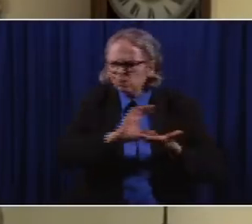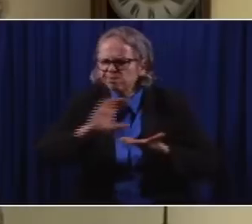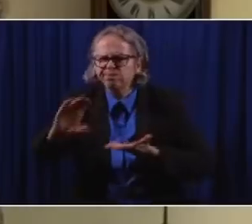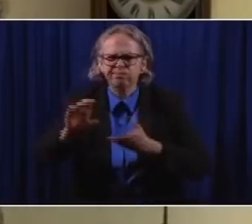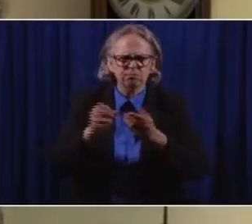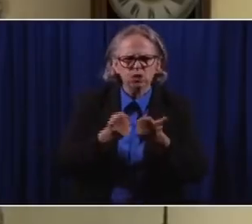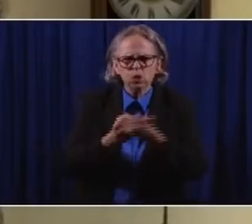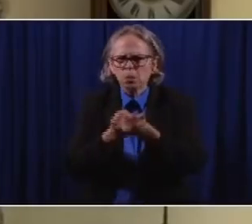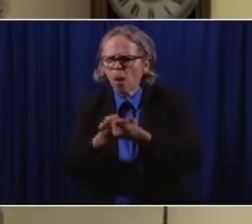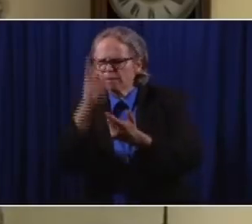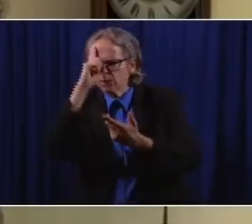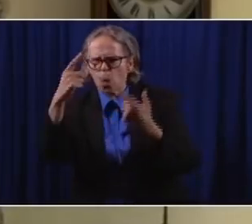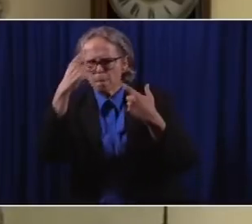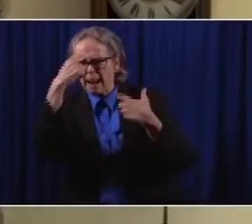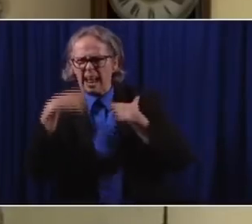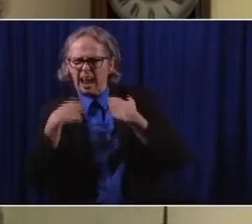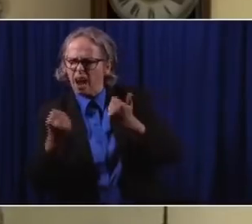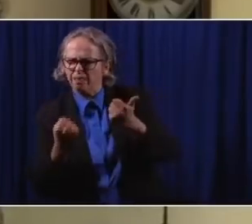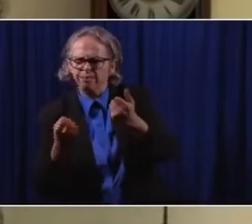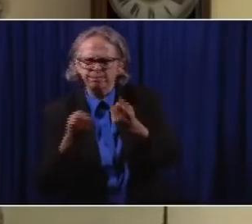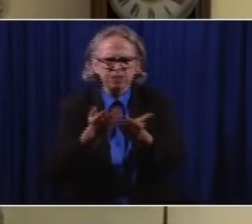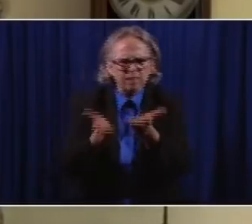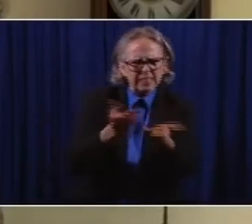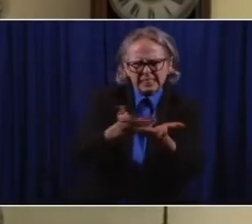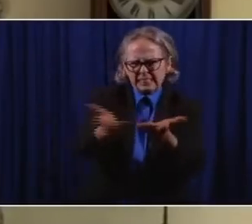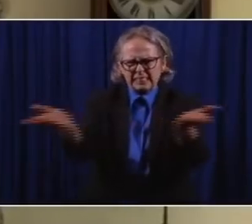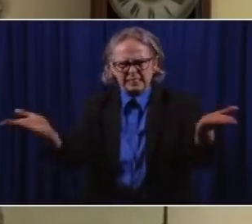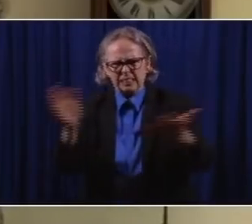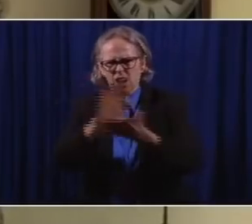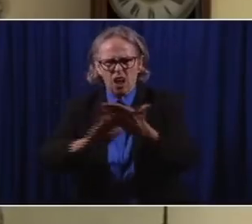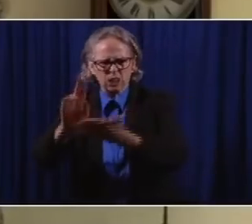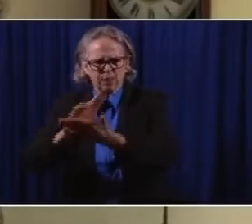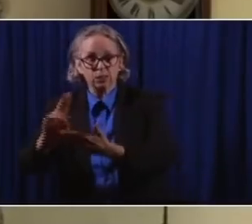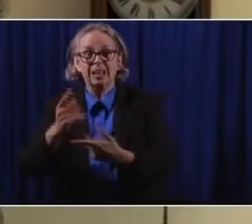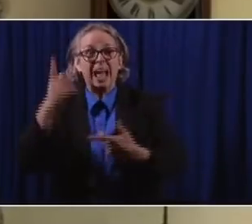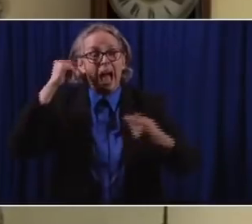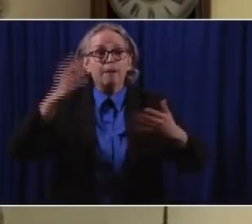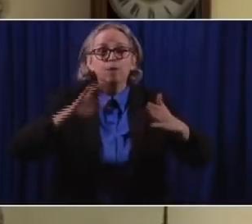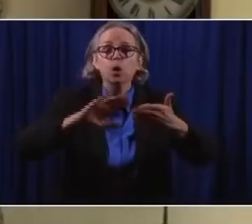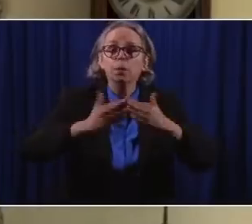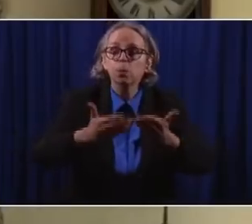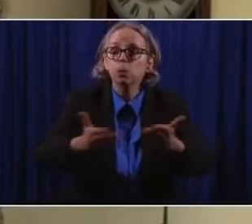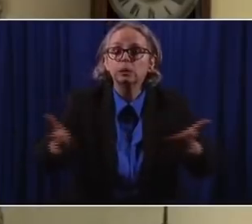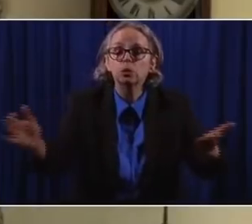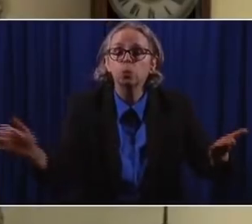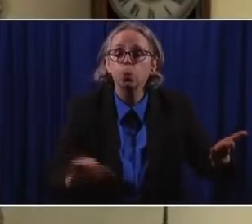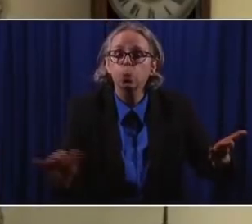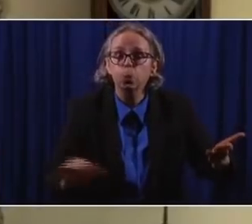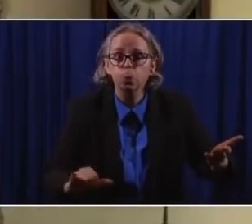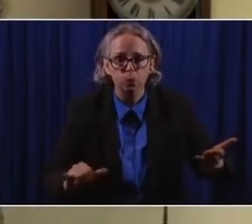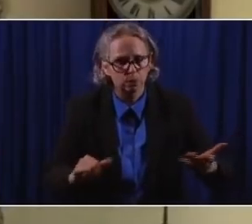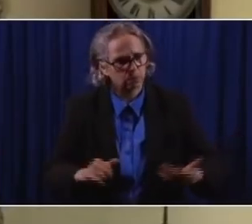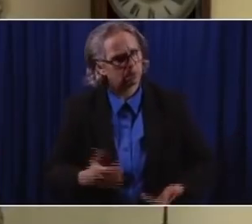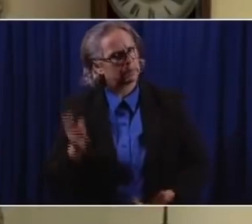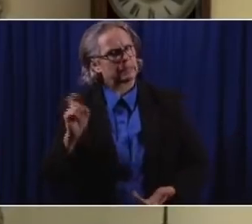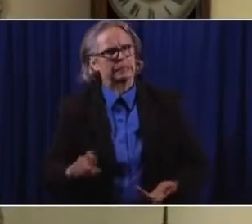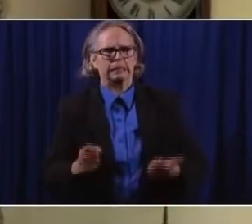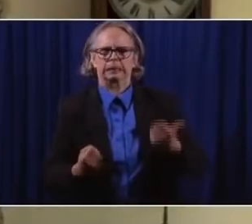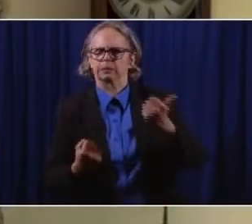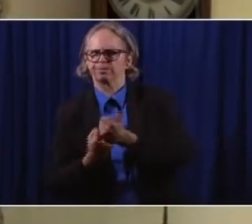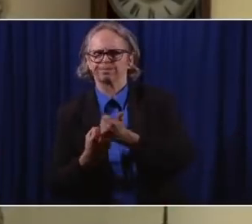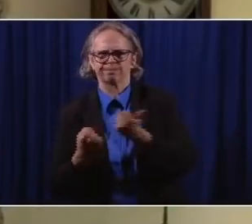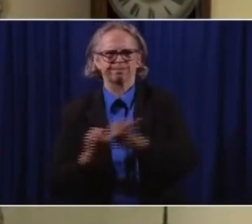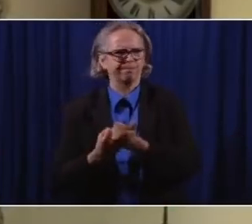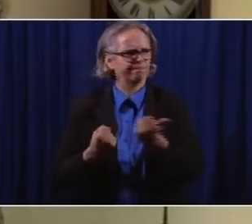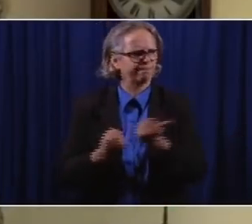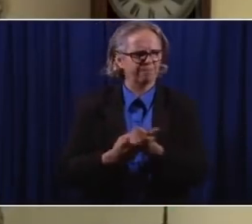mental health, more assistance back into the individual communities, which is where the service has to get delivered